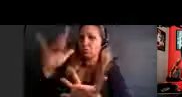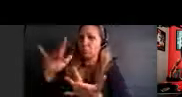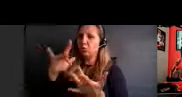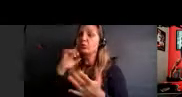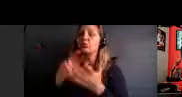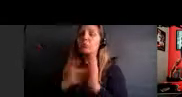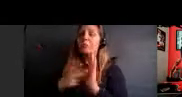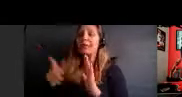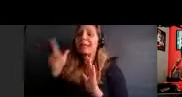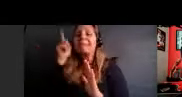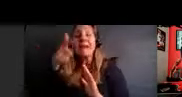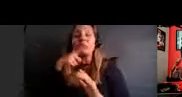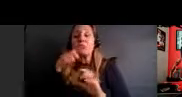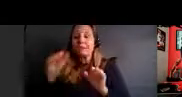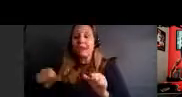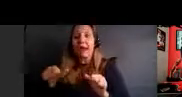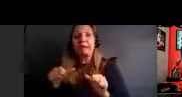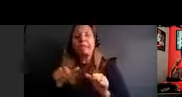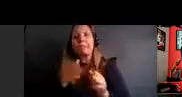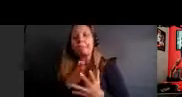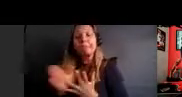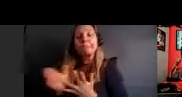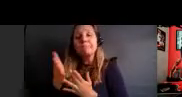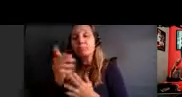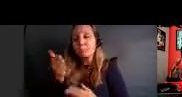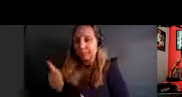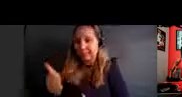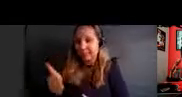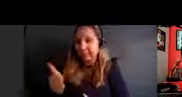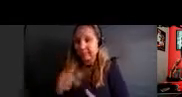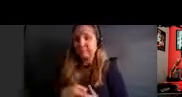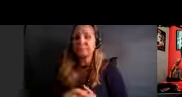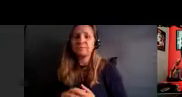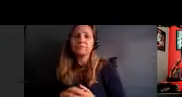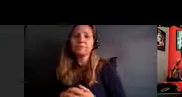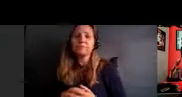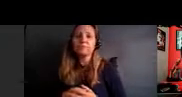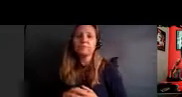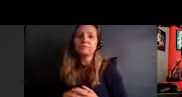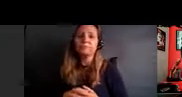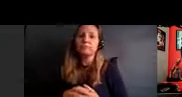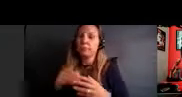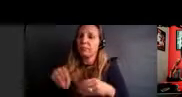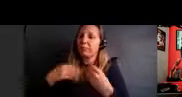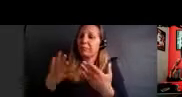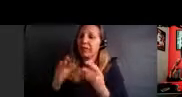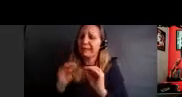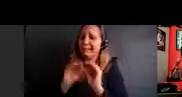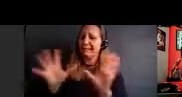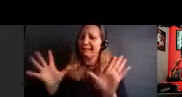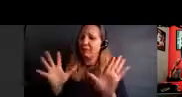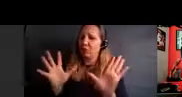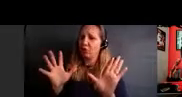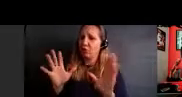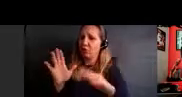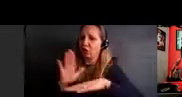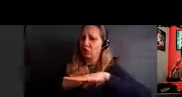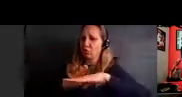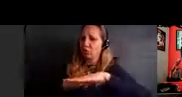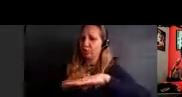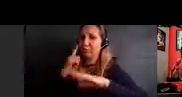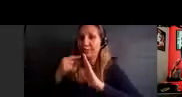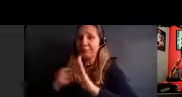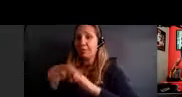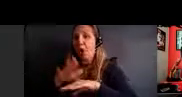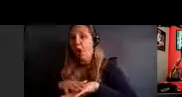their own later on in the interactions. Now, provide clear verbal cues, like I just said. So on your left,